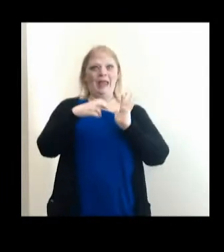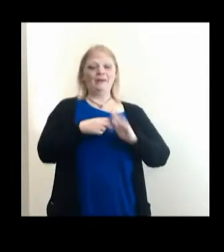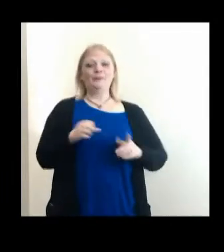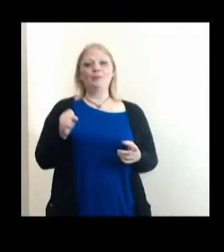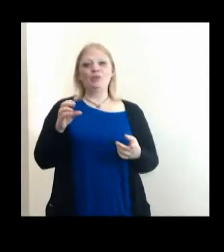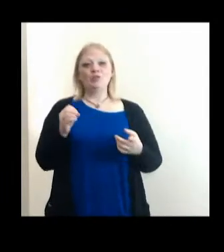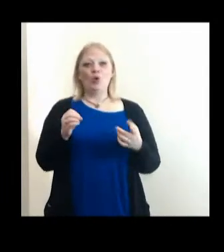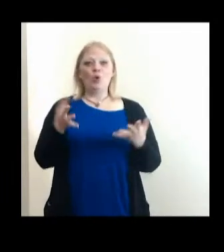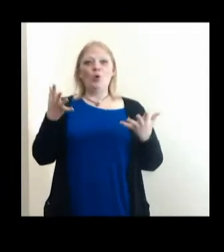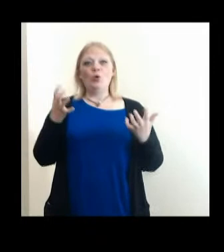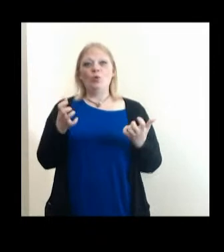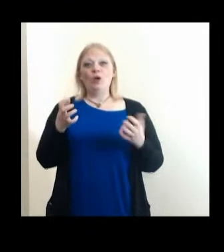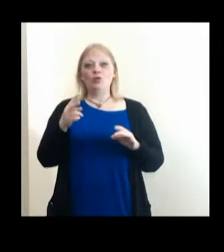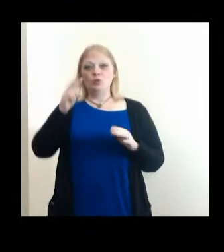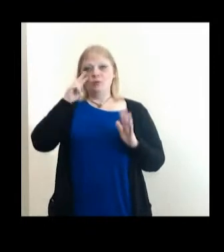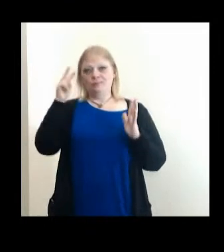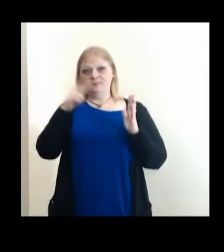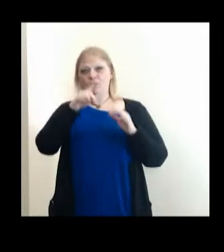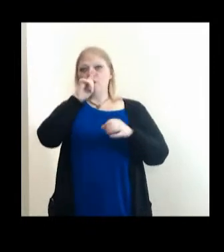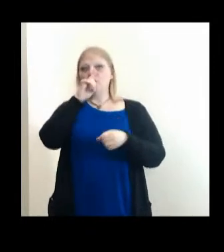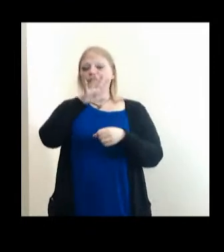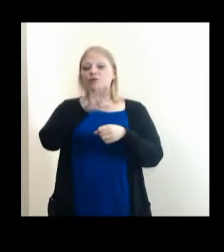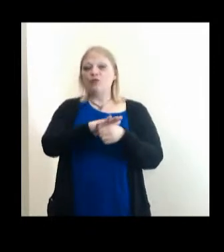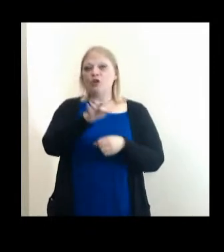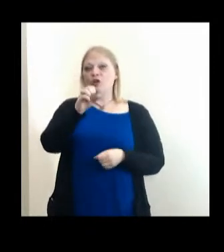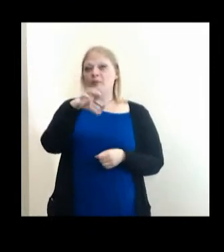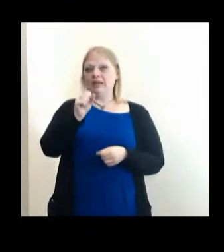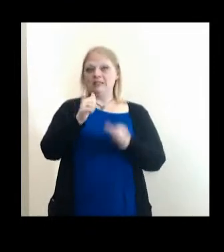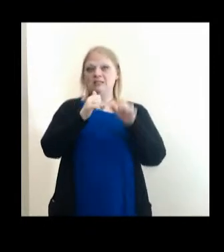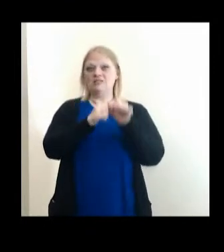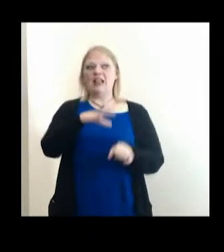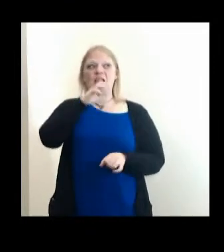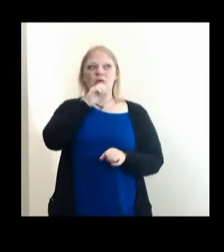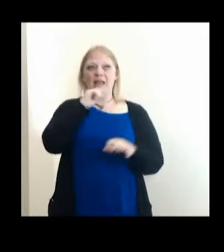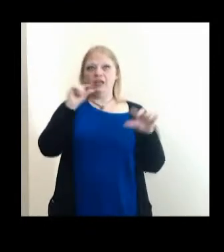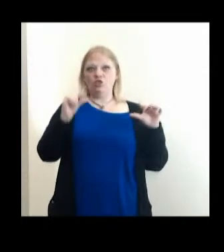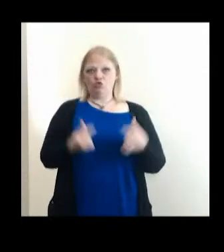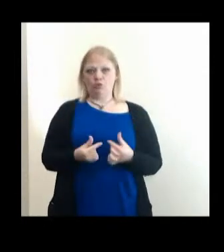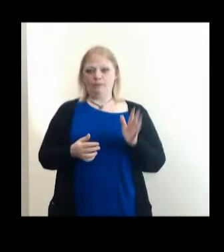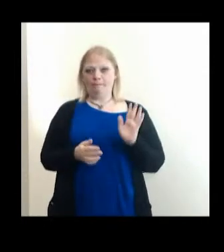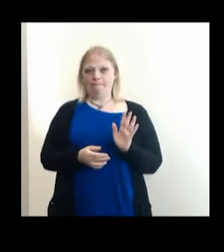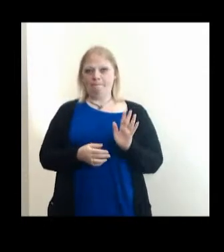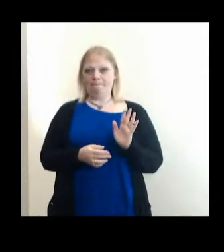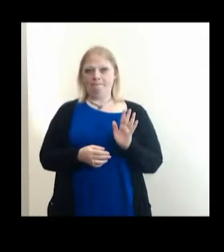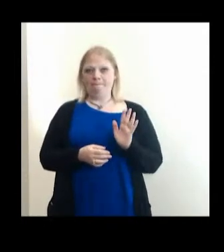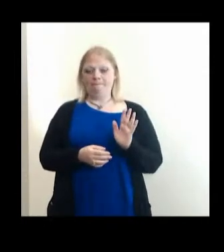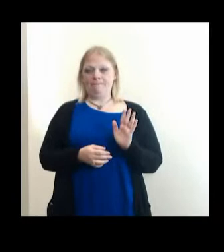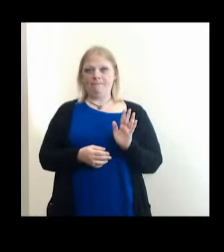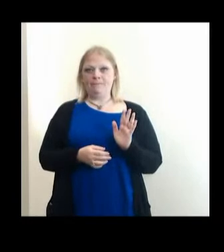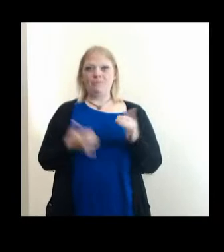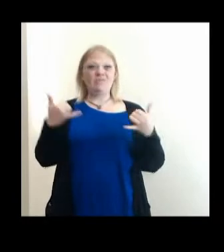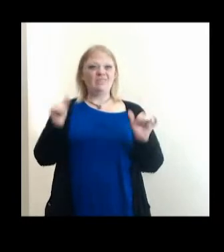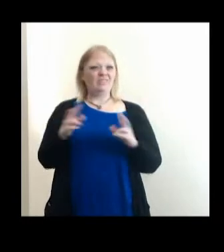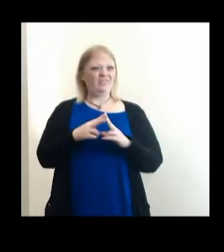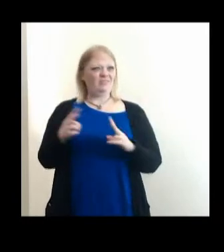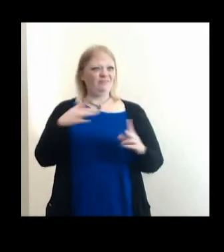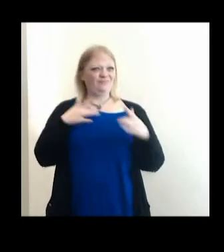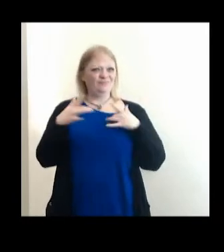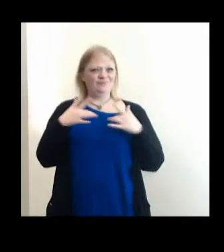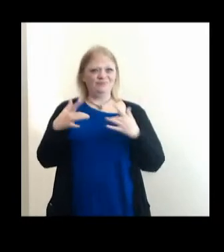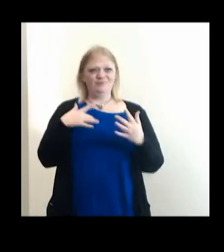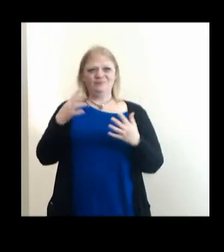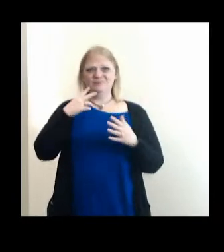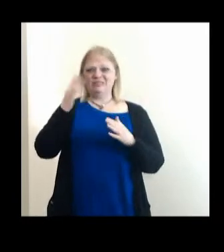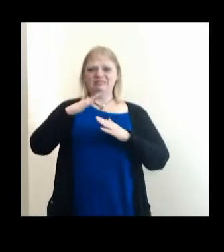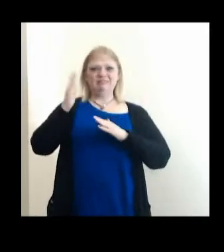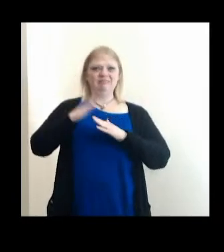wanted to look also at the confirmed cases by age group. And the thing that is still very concerning is the case rate remains